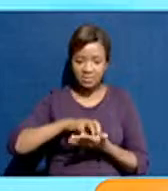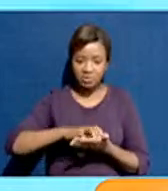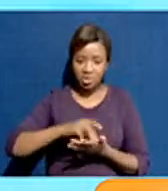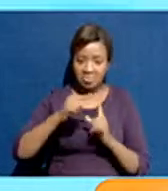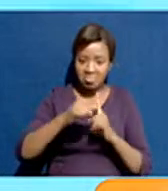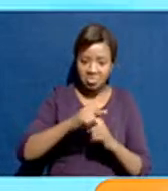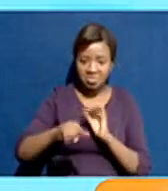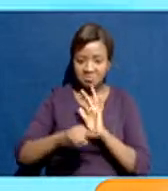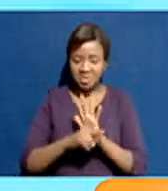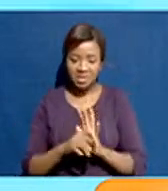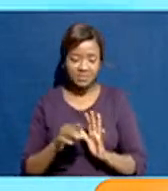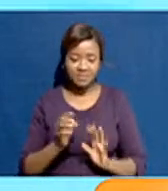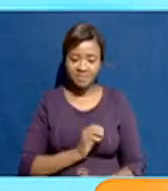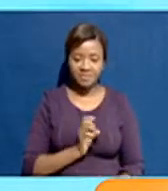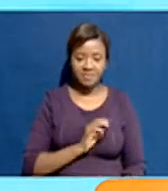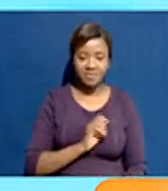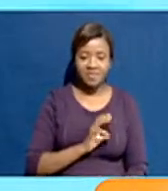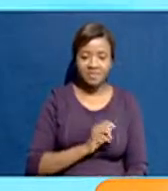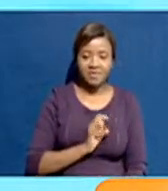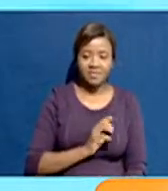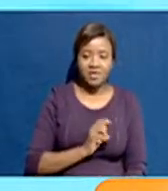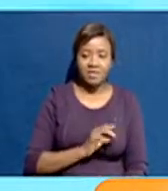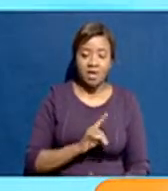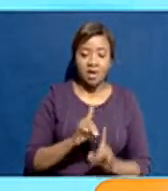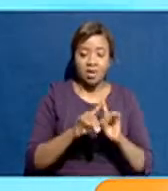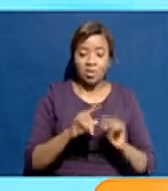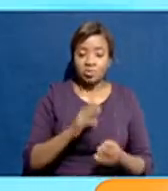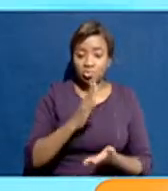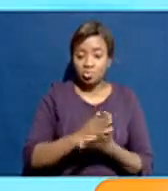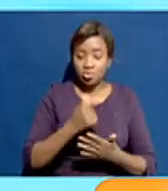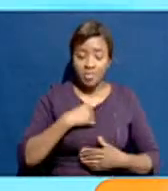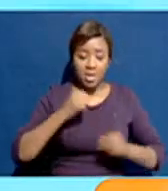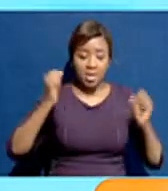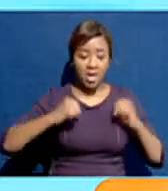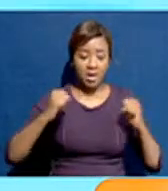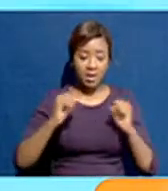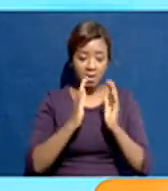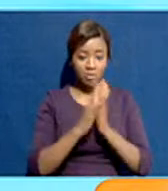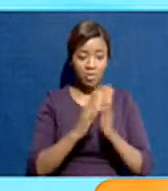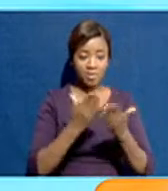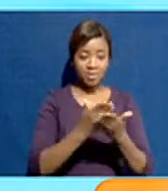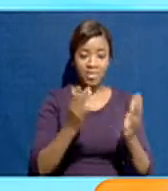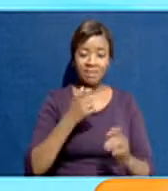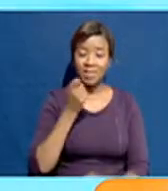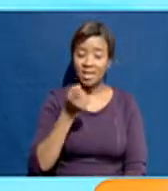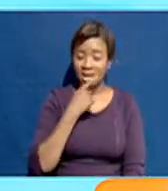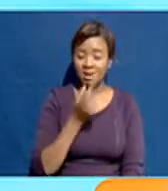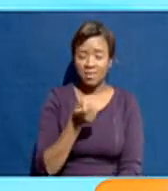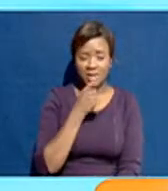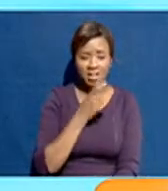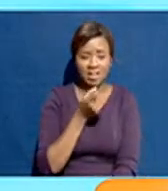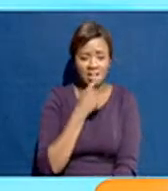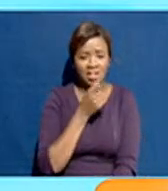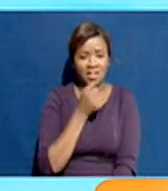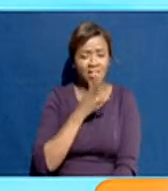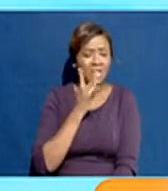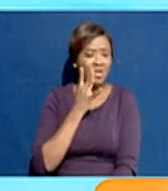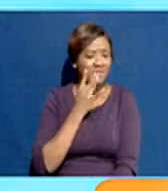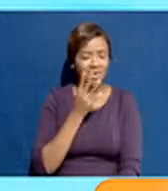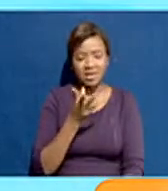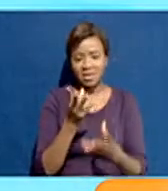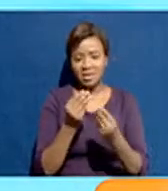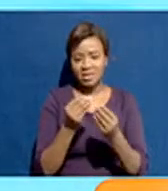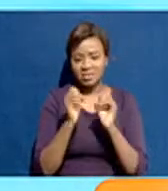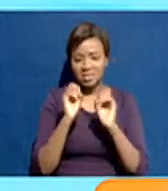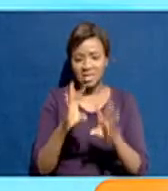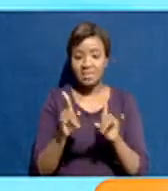I agree with my colleagues, it's not easy taking a pill every day. You can even test